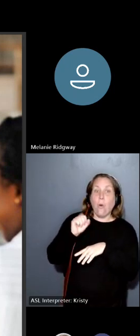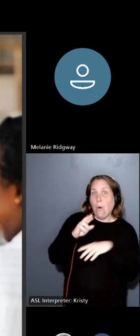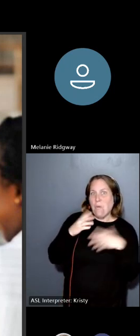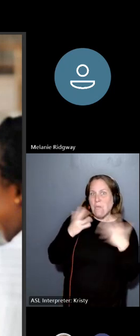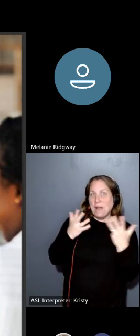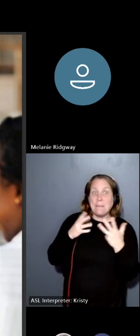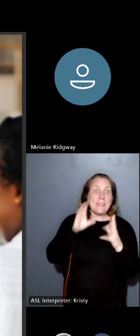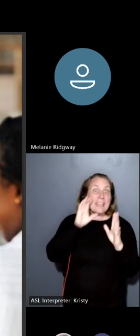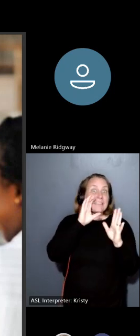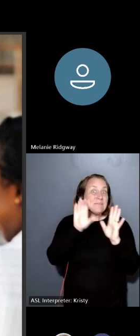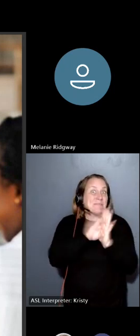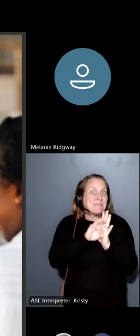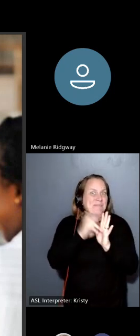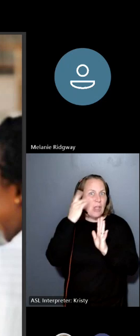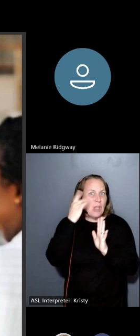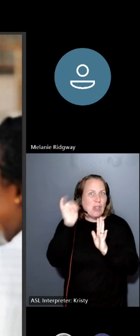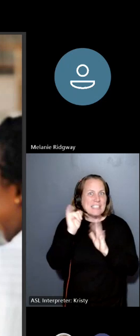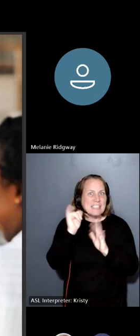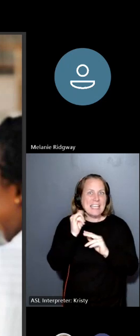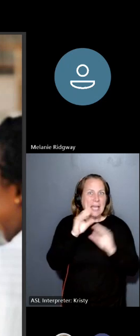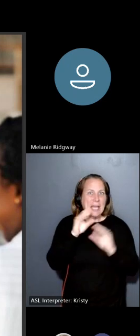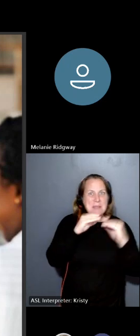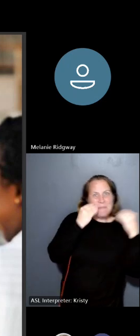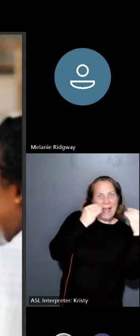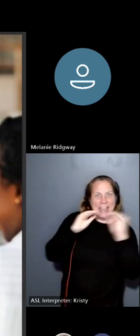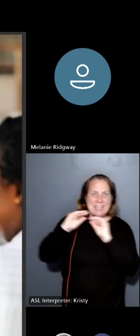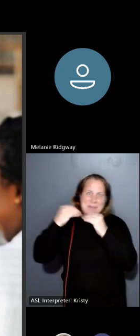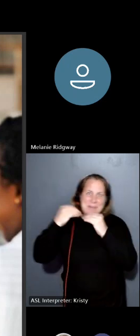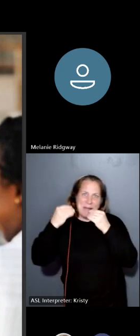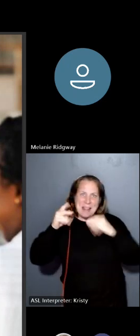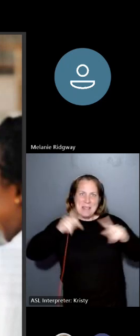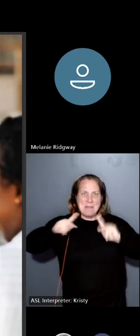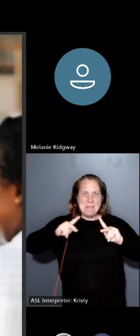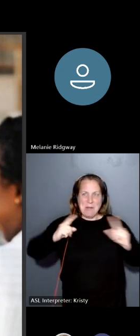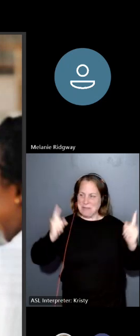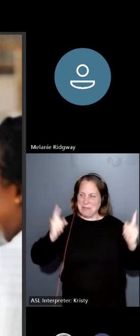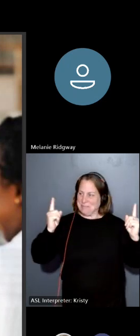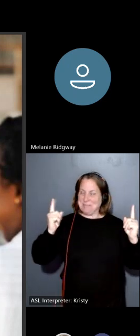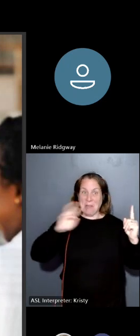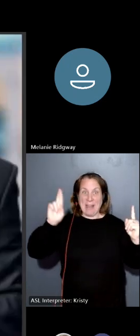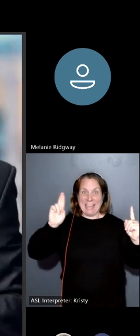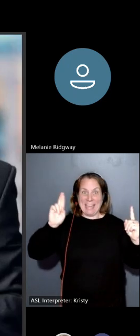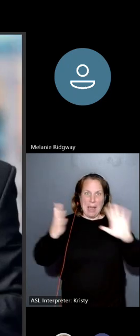people ready to give a high five. Please forward.